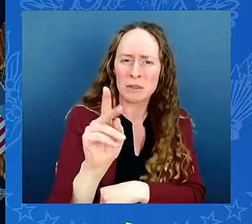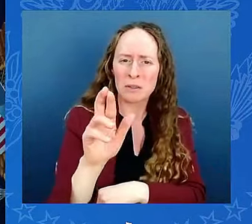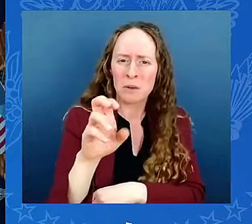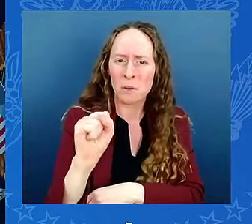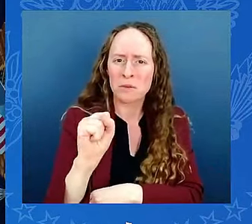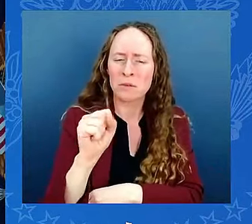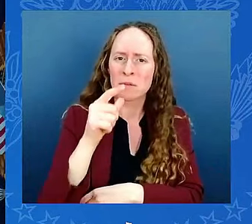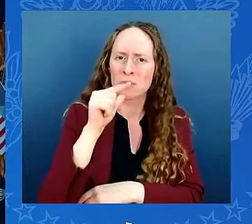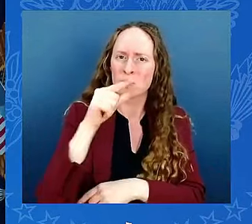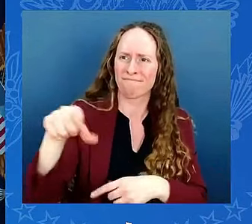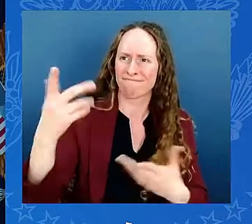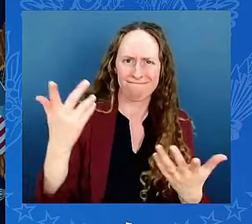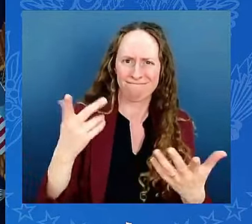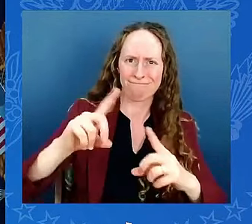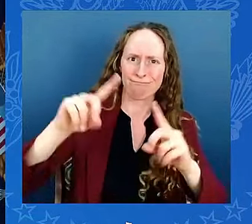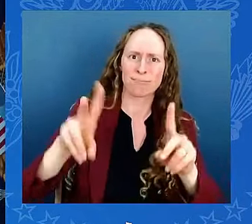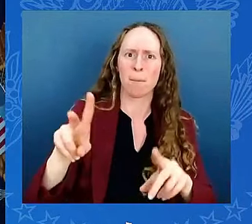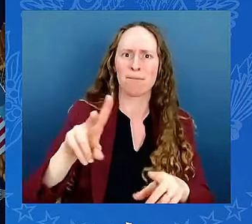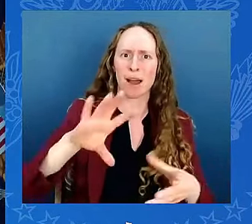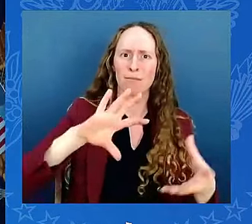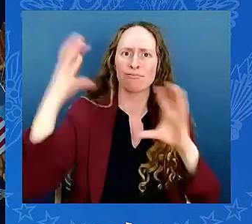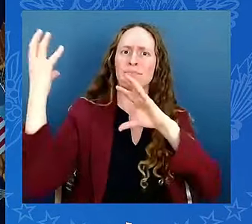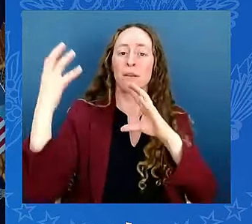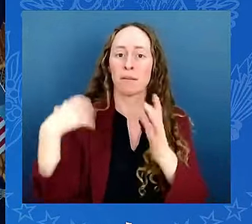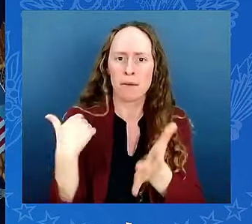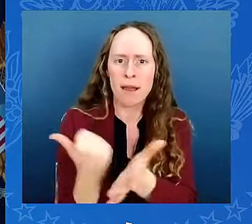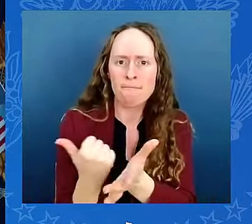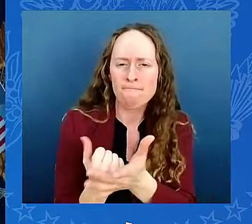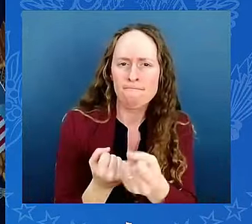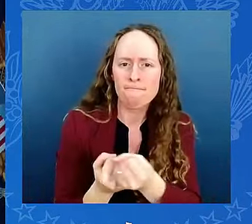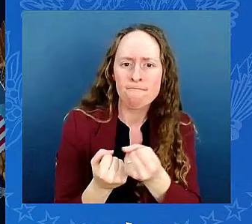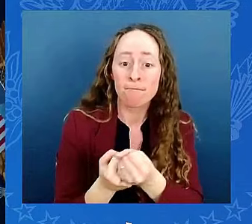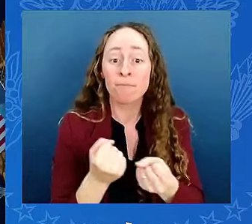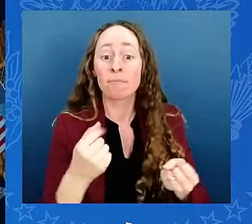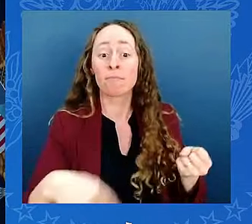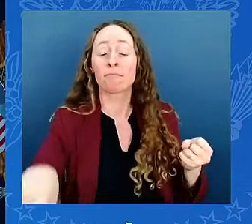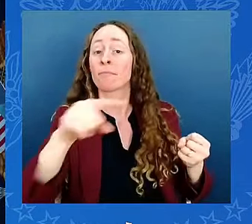fake images and videos generated by artificial intelligence.